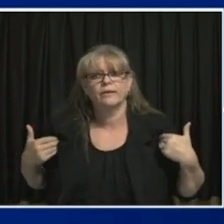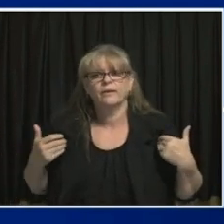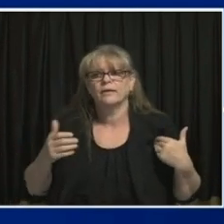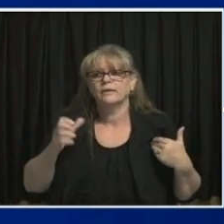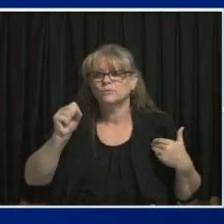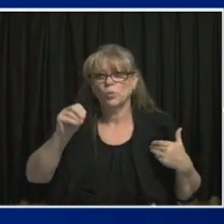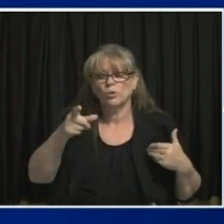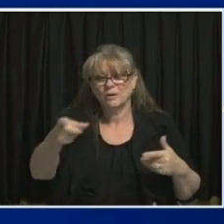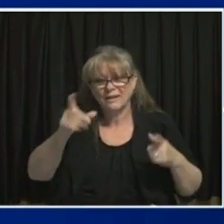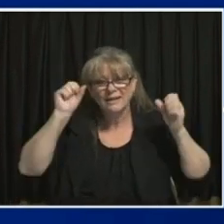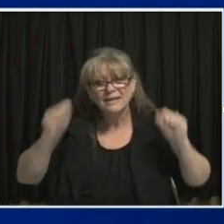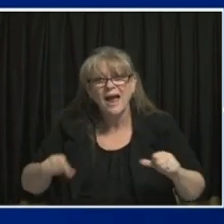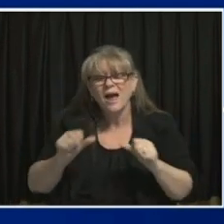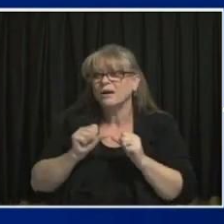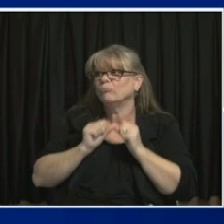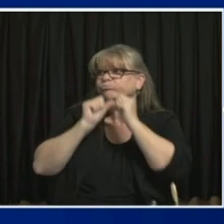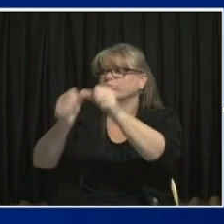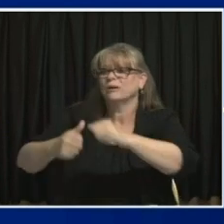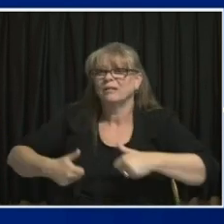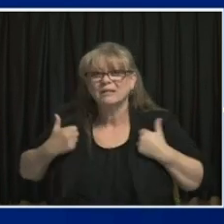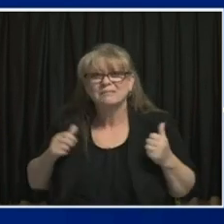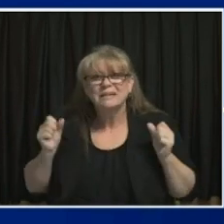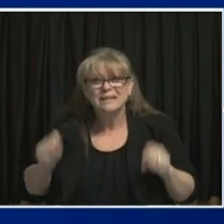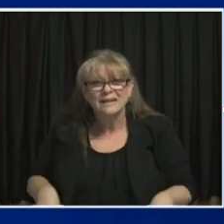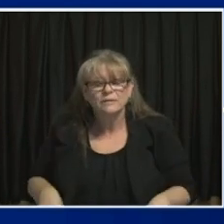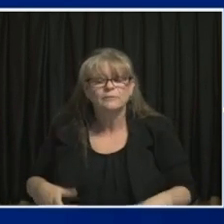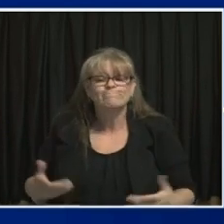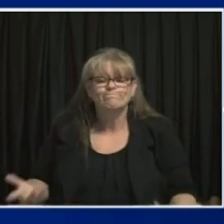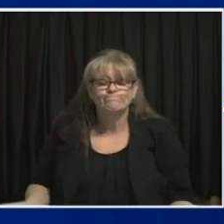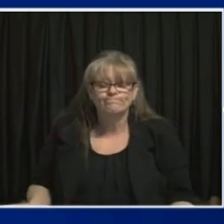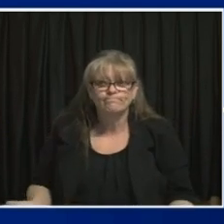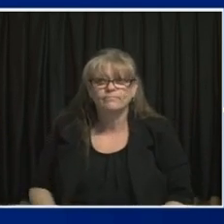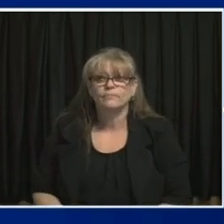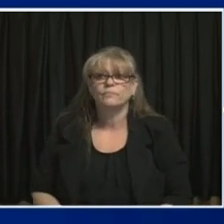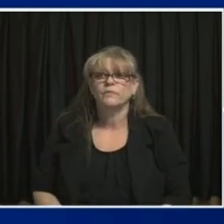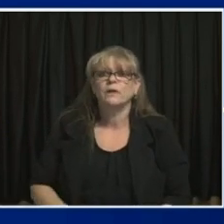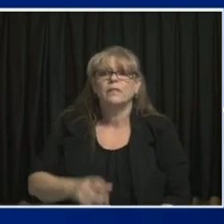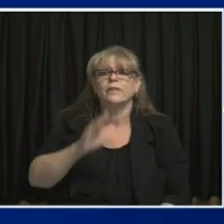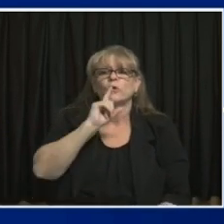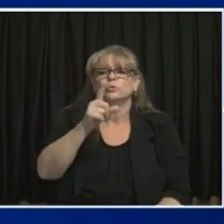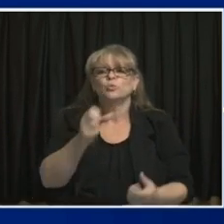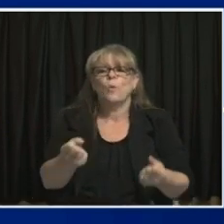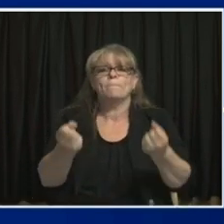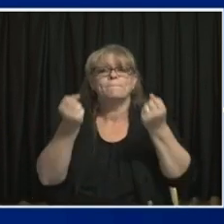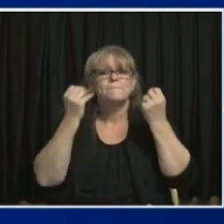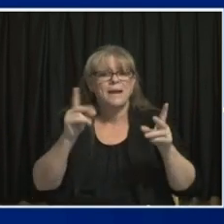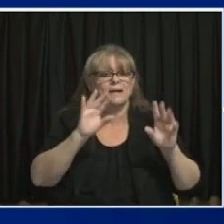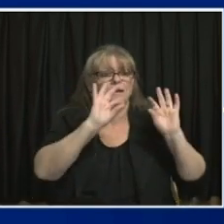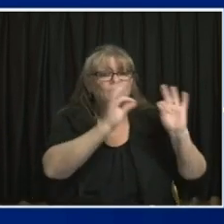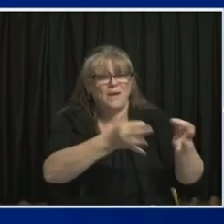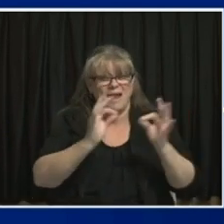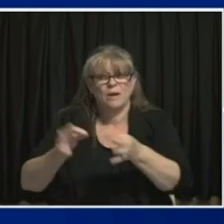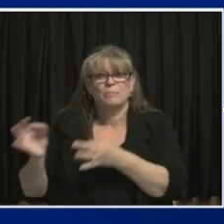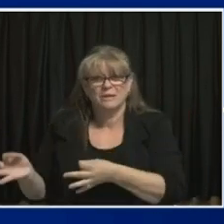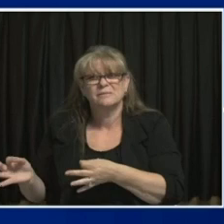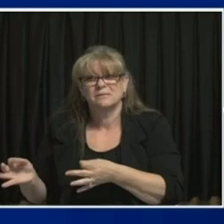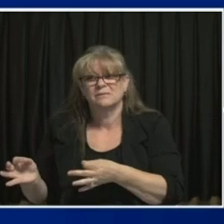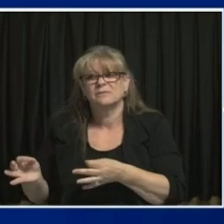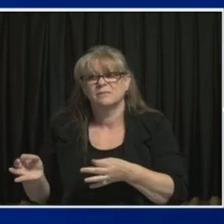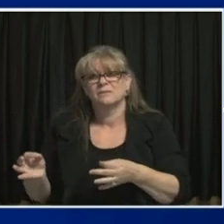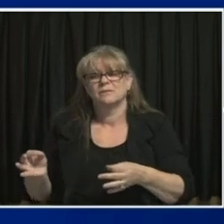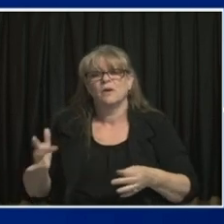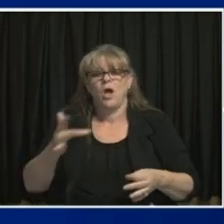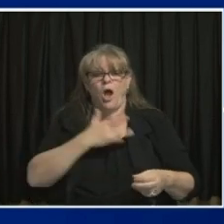quote. And there are hundreds of grieving families across Colorado, tens of thousands of grieving families across the country,